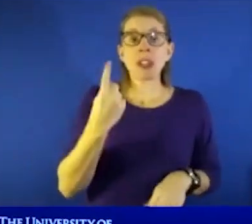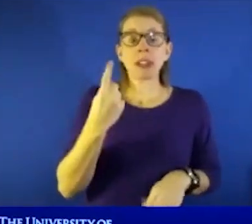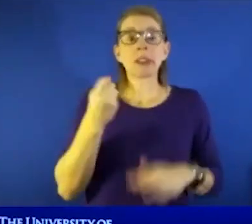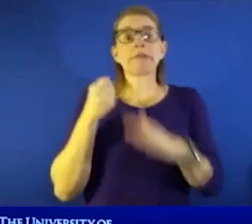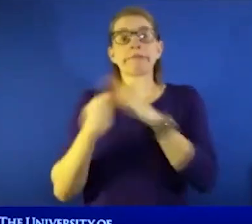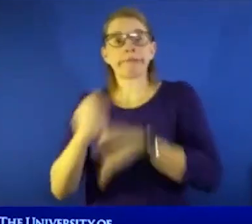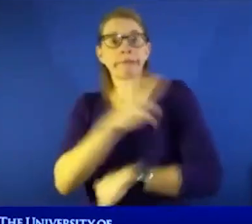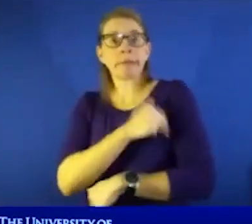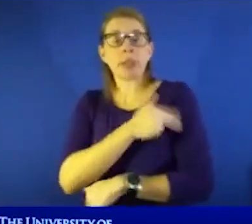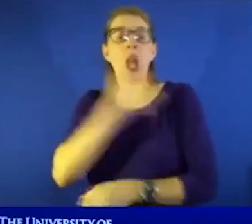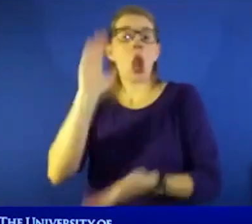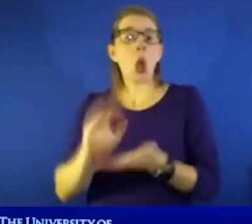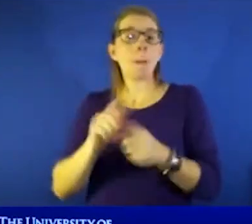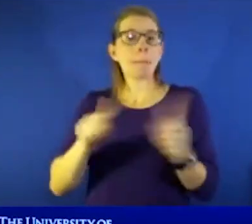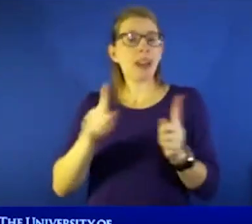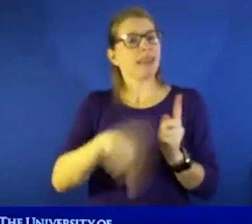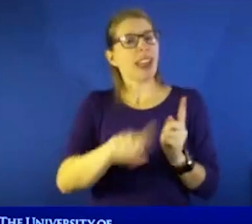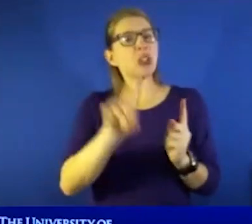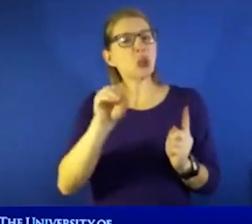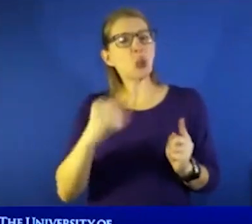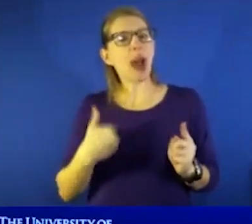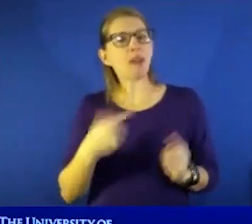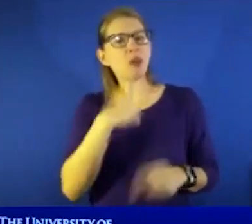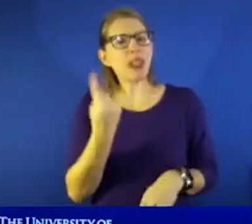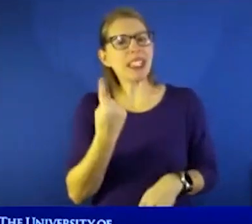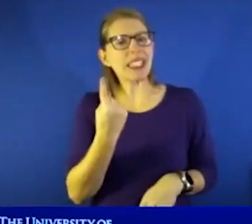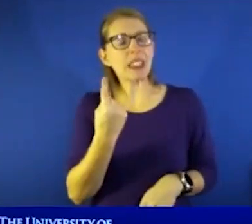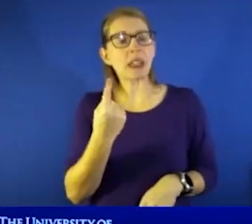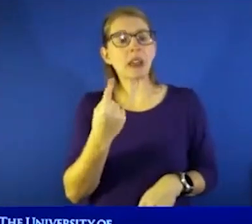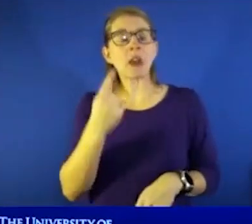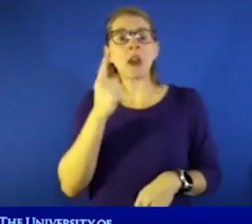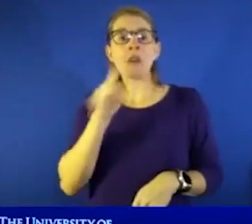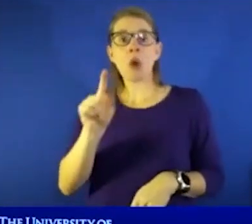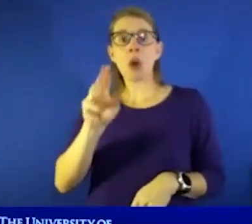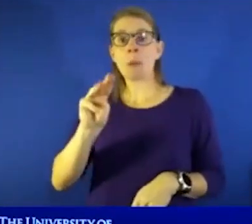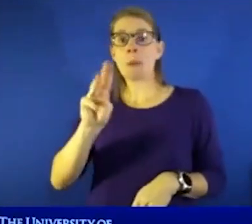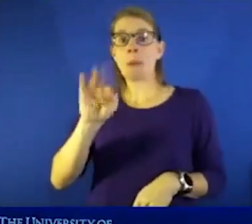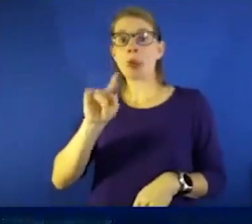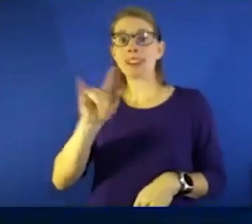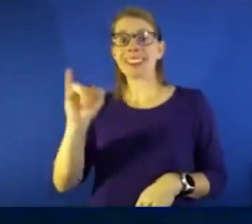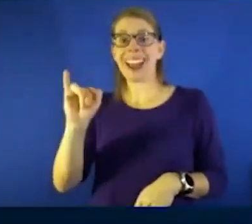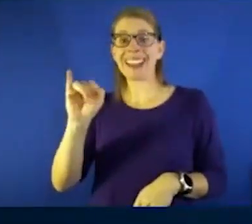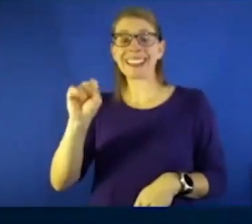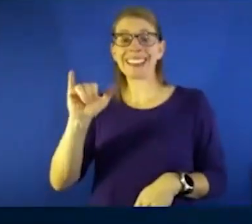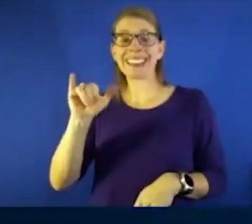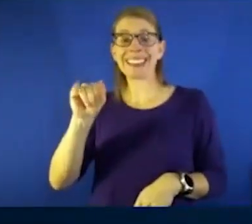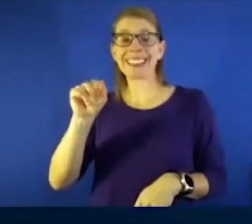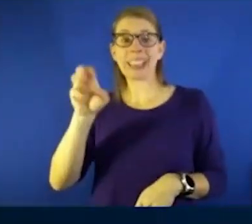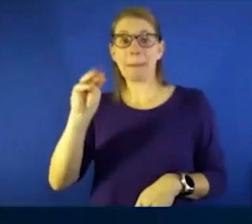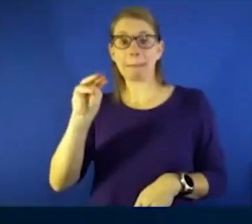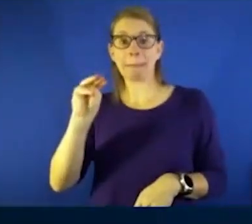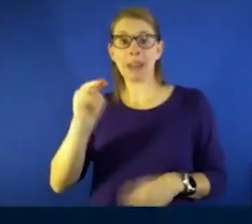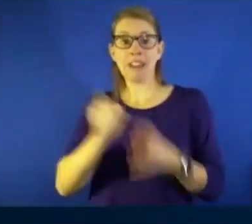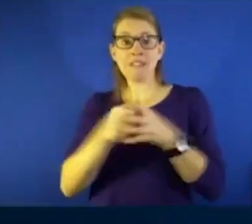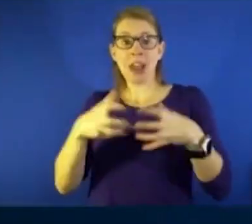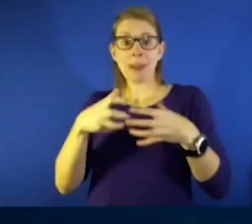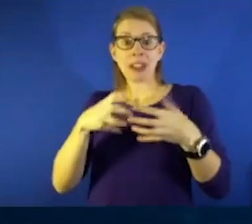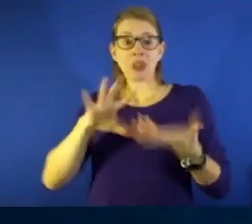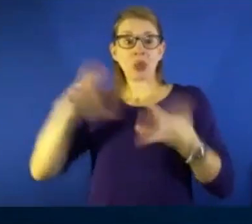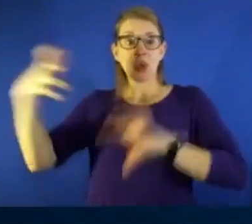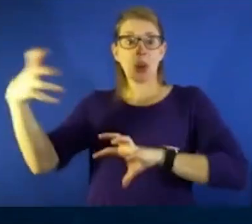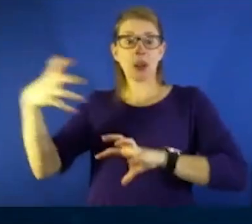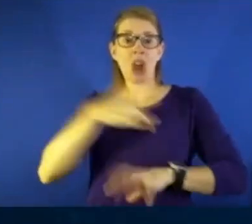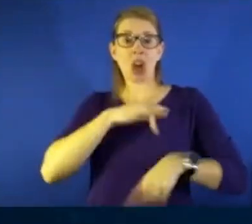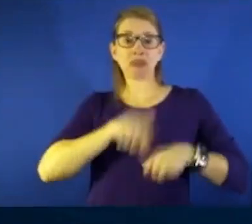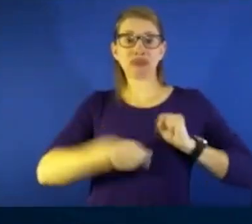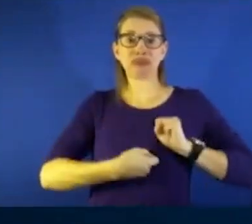they do have risk, and we know that they have risk of the multi-system inflammatory disorder. They have risk of long COVID. I mean, how heartbreaking would it be